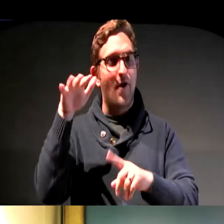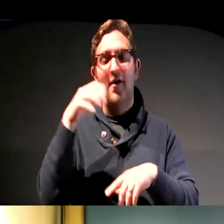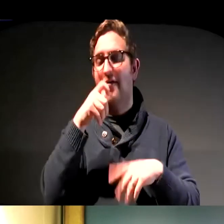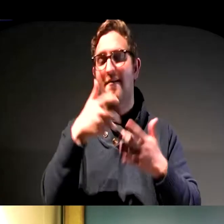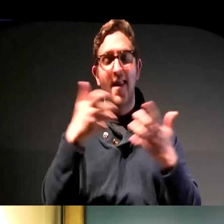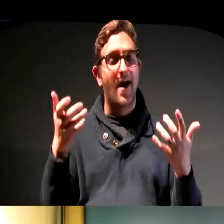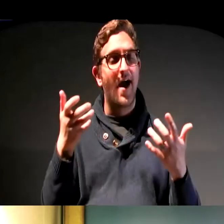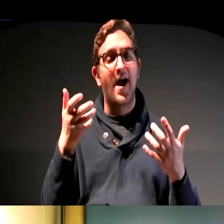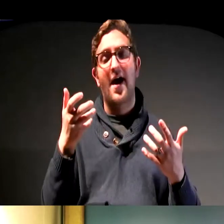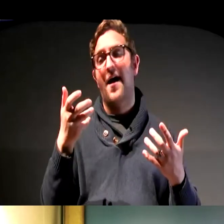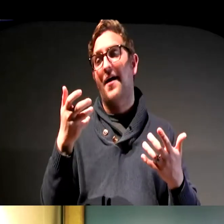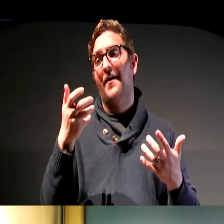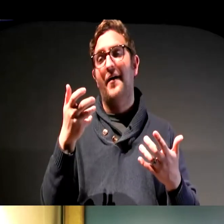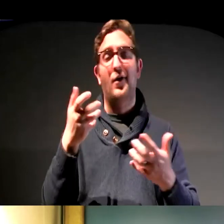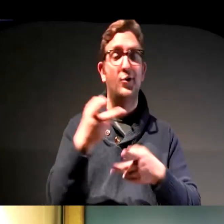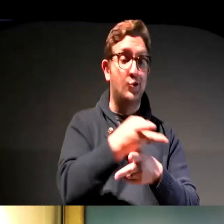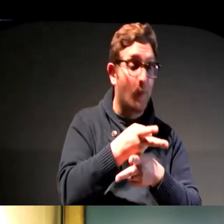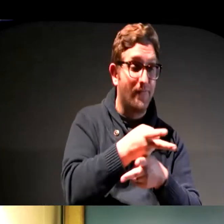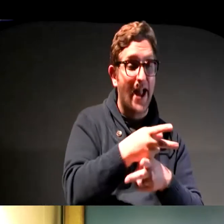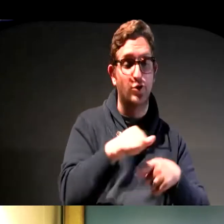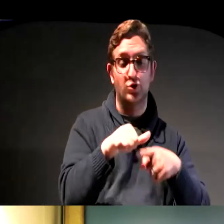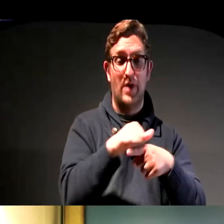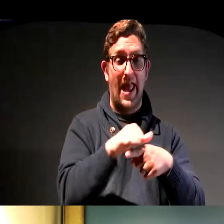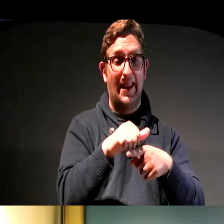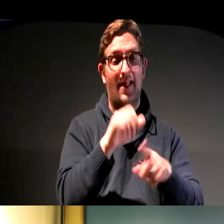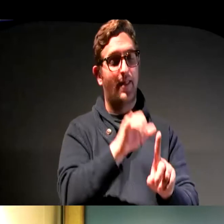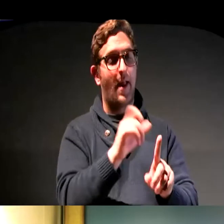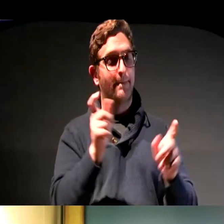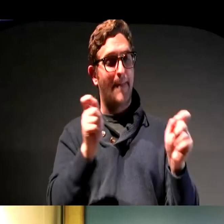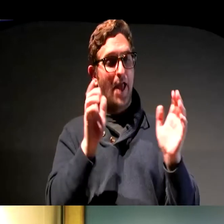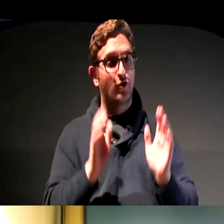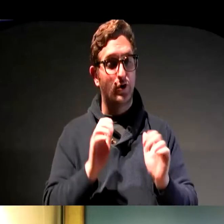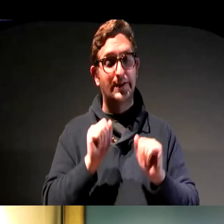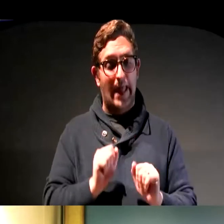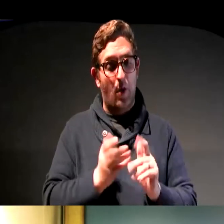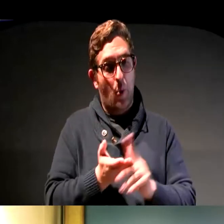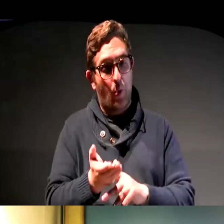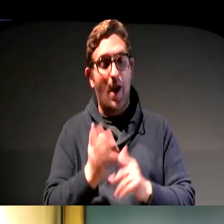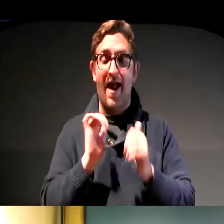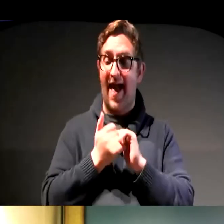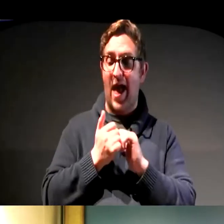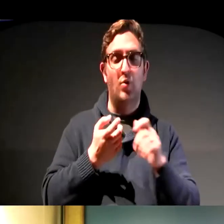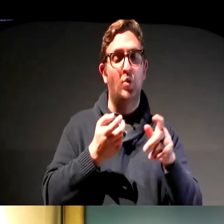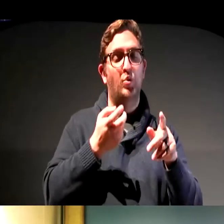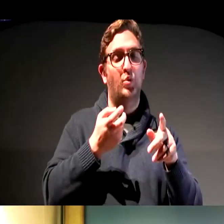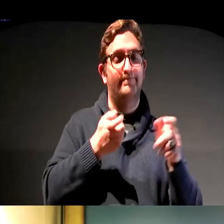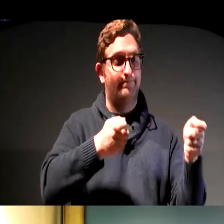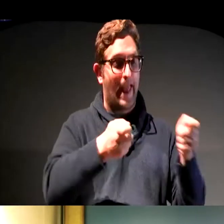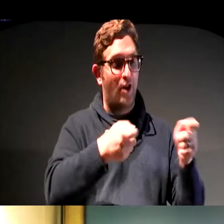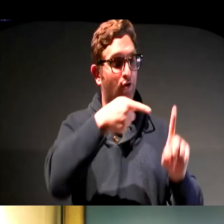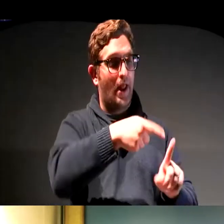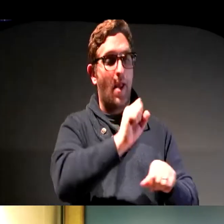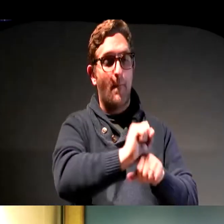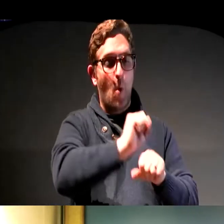of supervisory training that managers can go through to figure out how to manage or supervise an employee that's on the